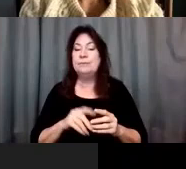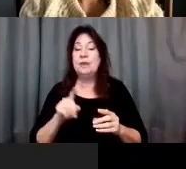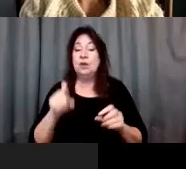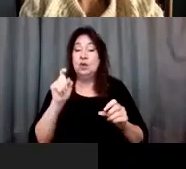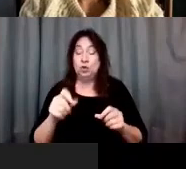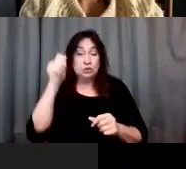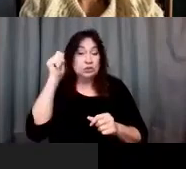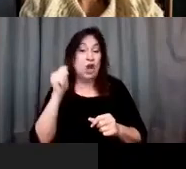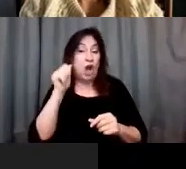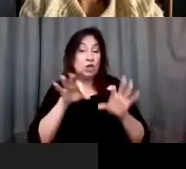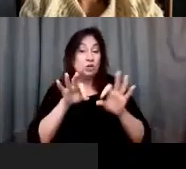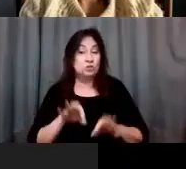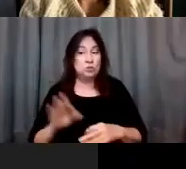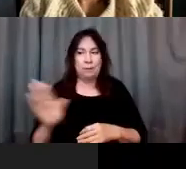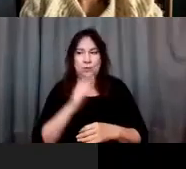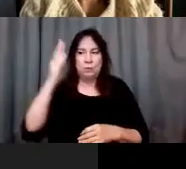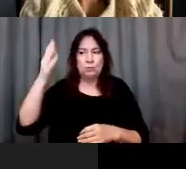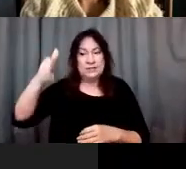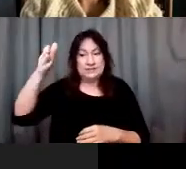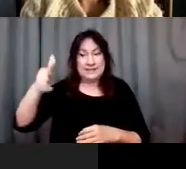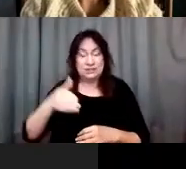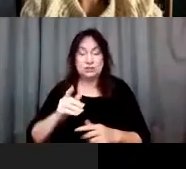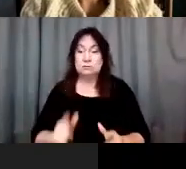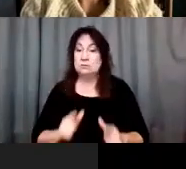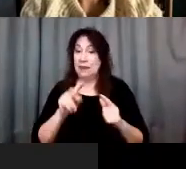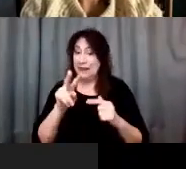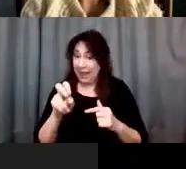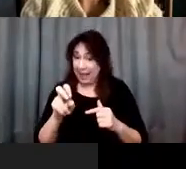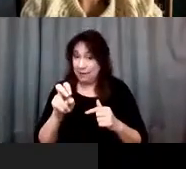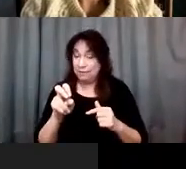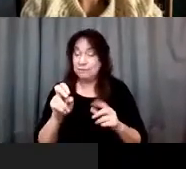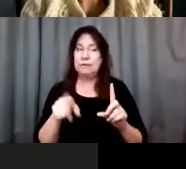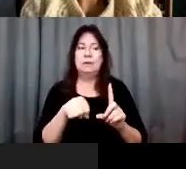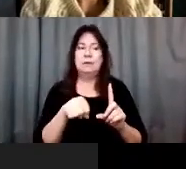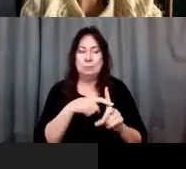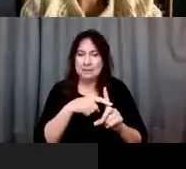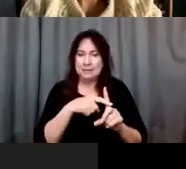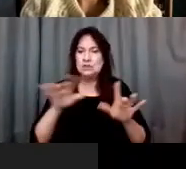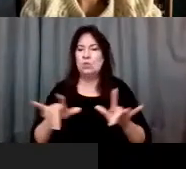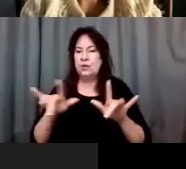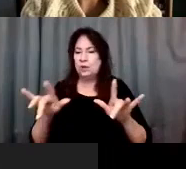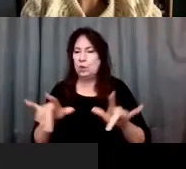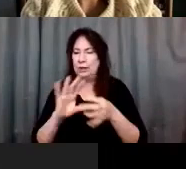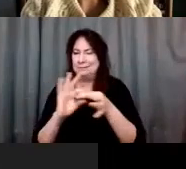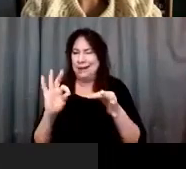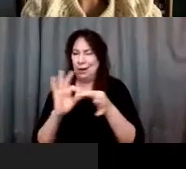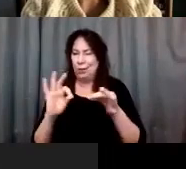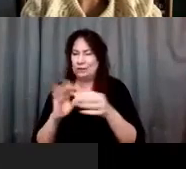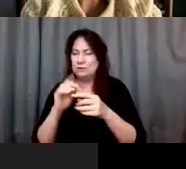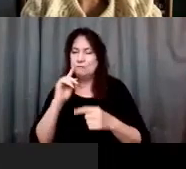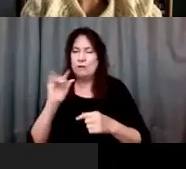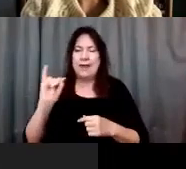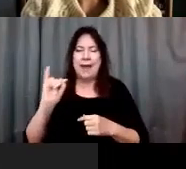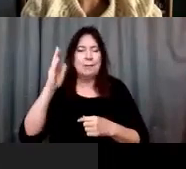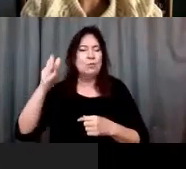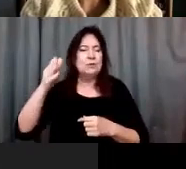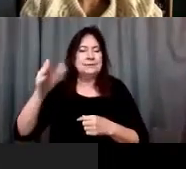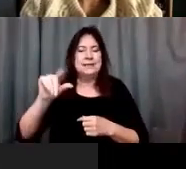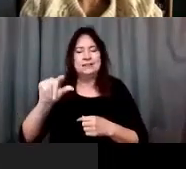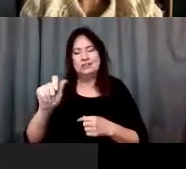You should audio describe your presentations, both live as you present and in your recorded narration for the iPresentation gallery.